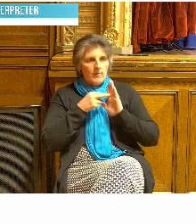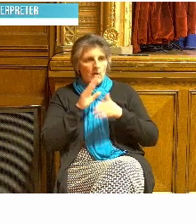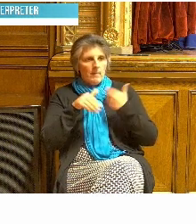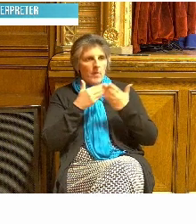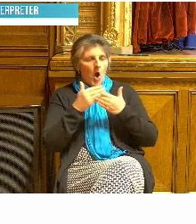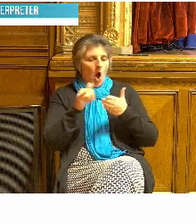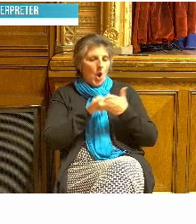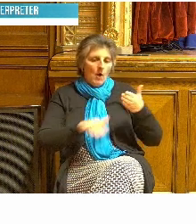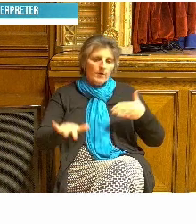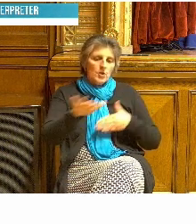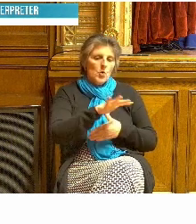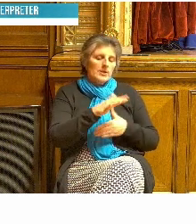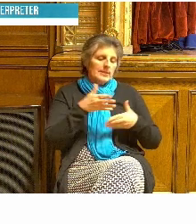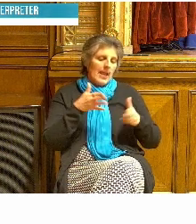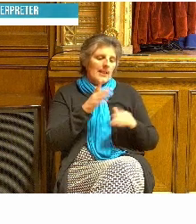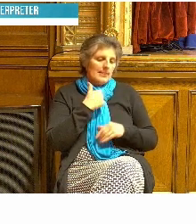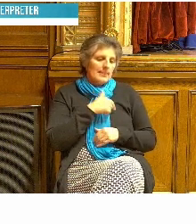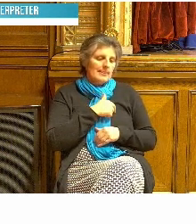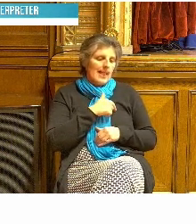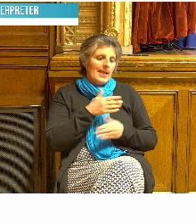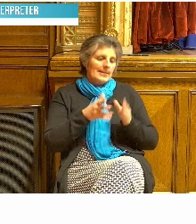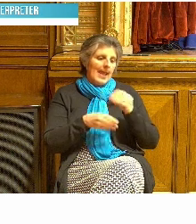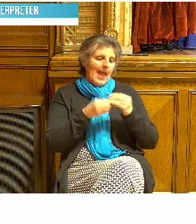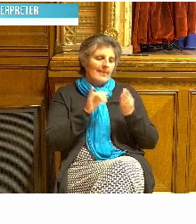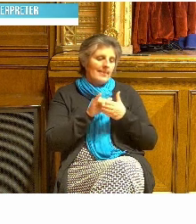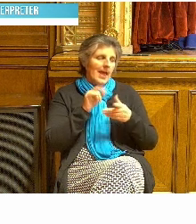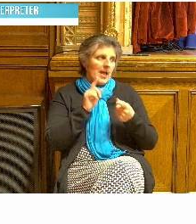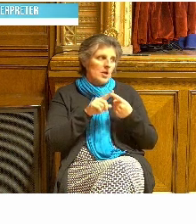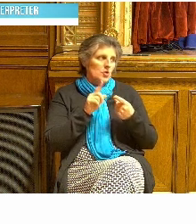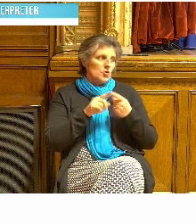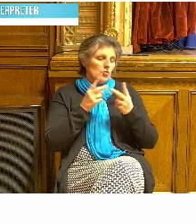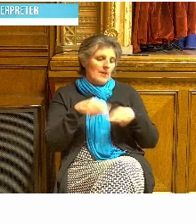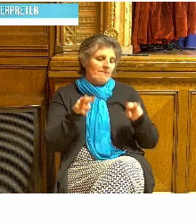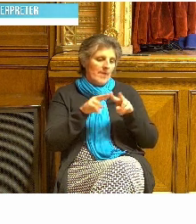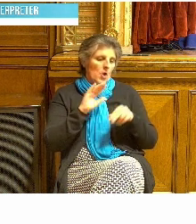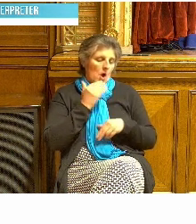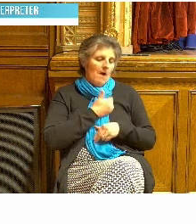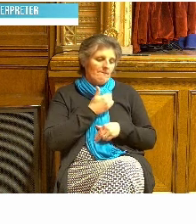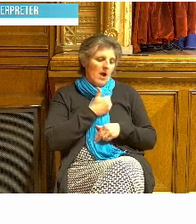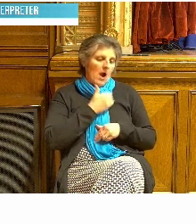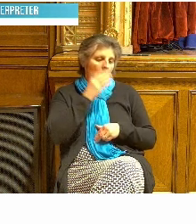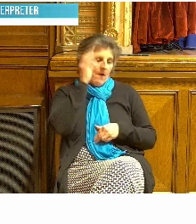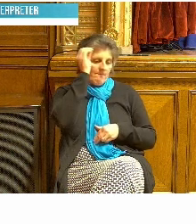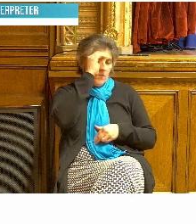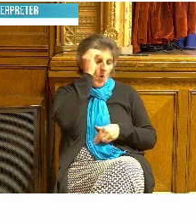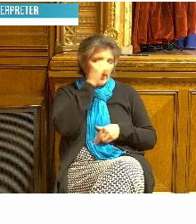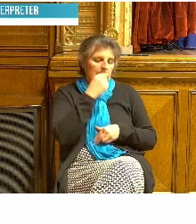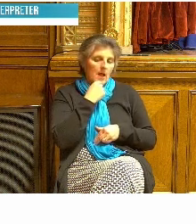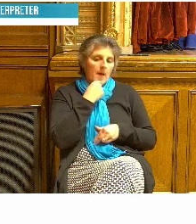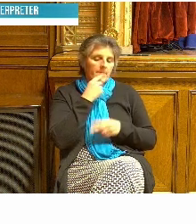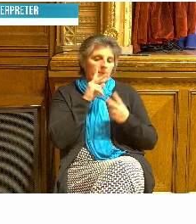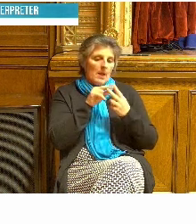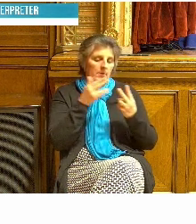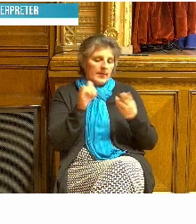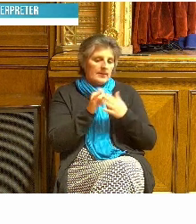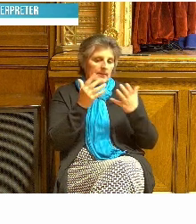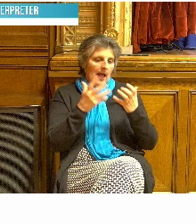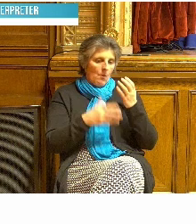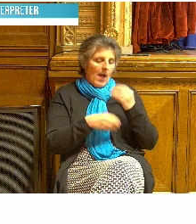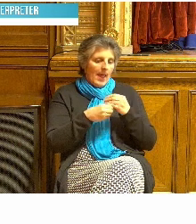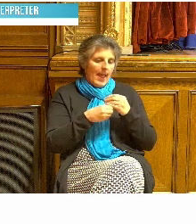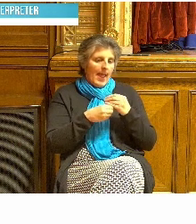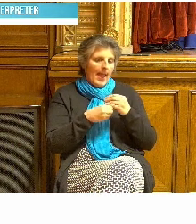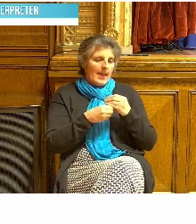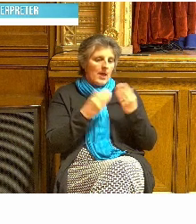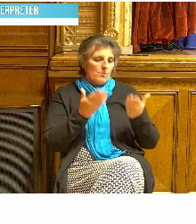over New York State, let us add that to the value of our voice. A couple things I just want to add